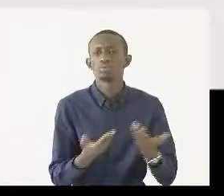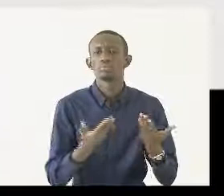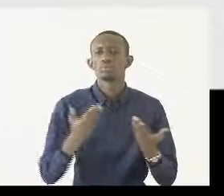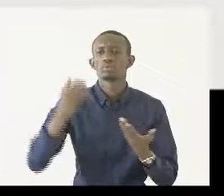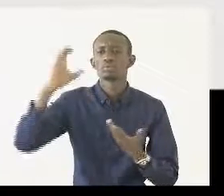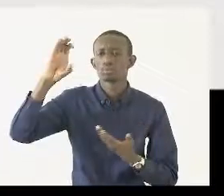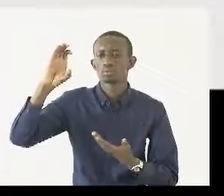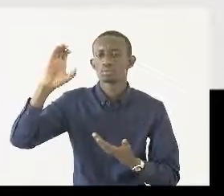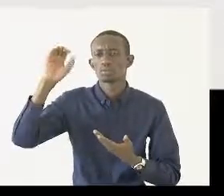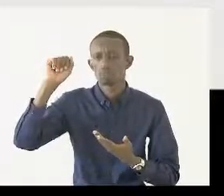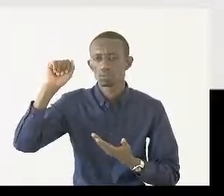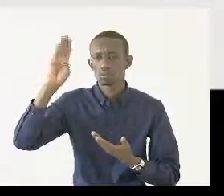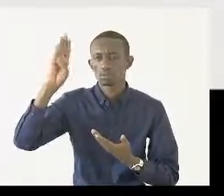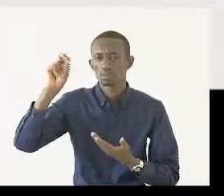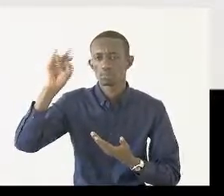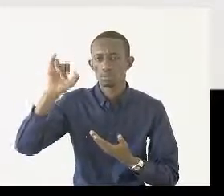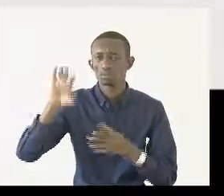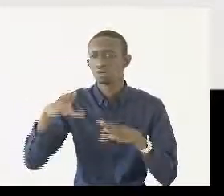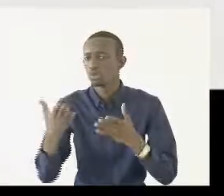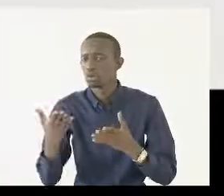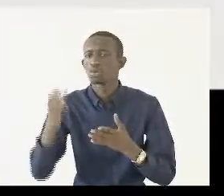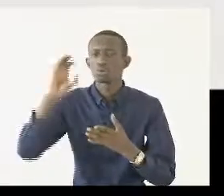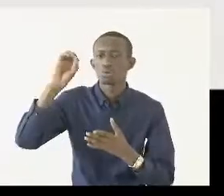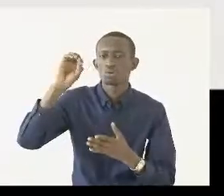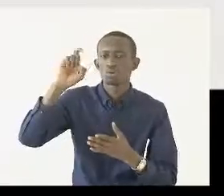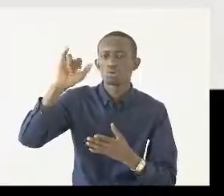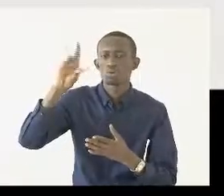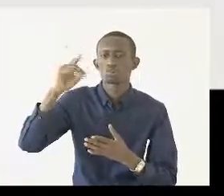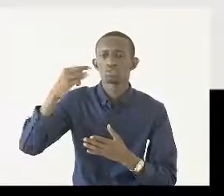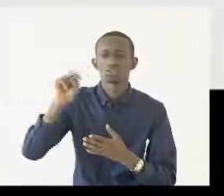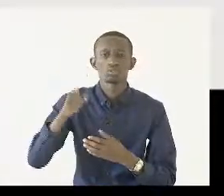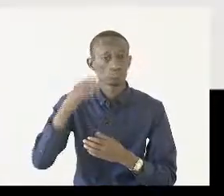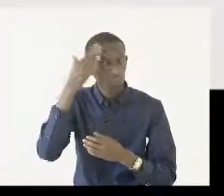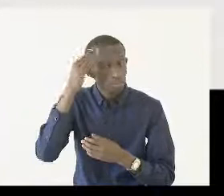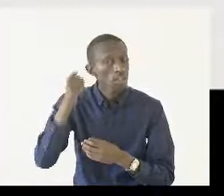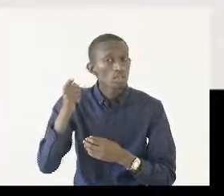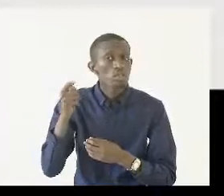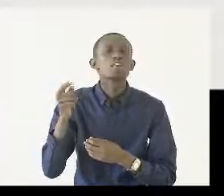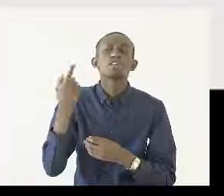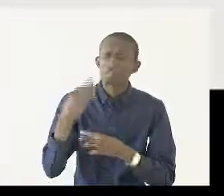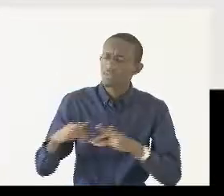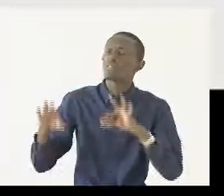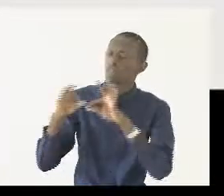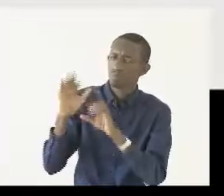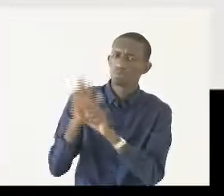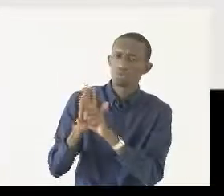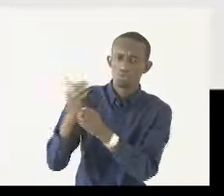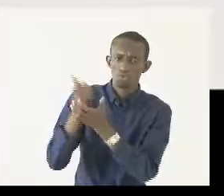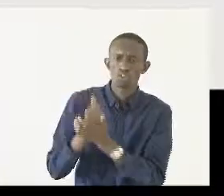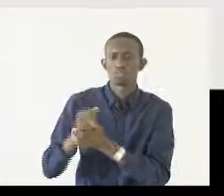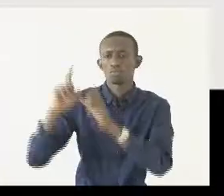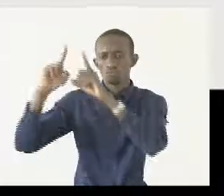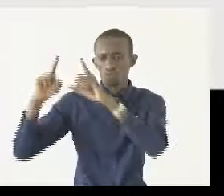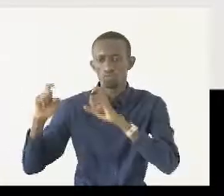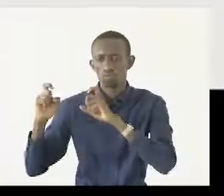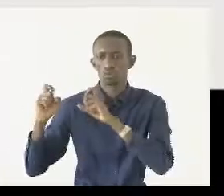out. Remember, carbon dioxide is needed in the process of photosynthesis. Oxygen is produced by